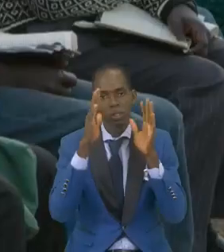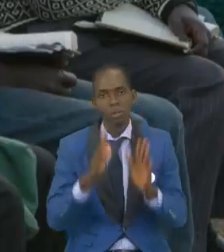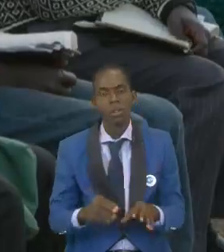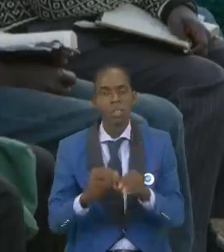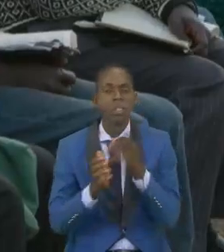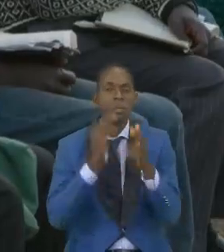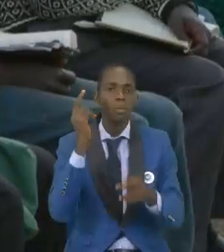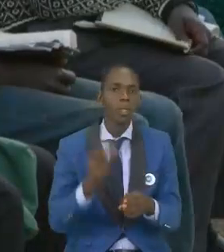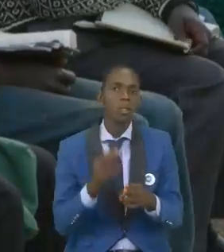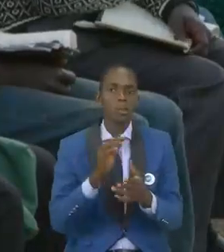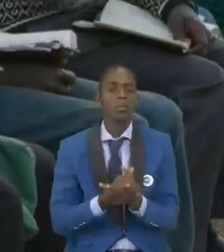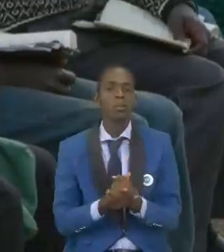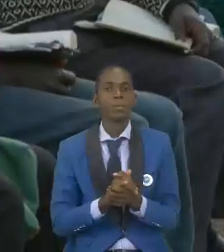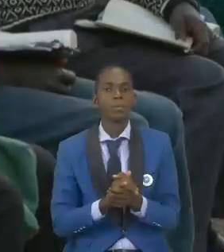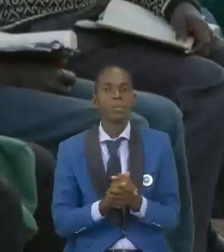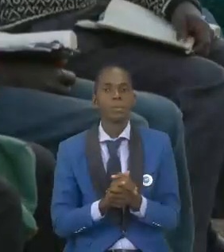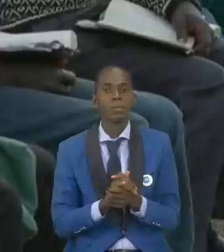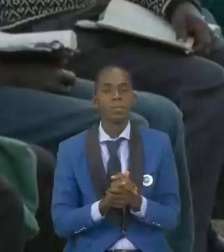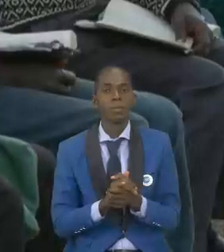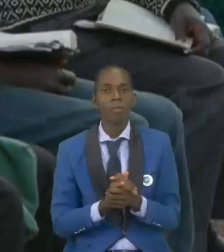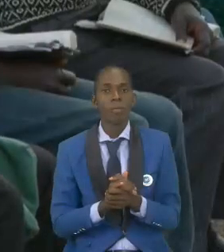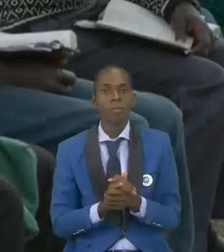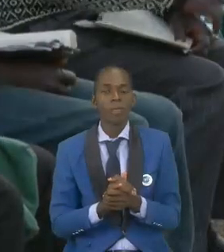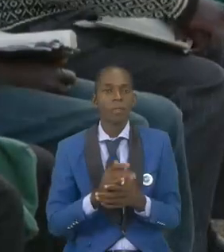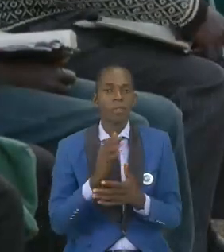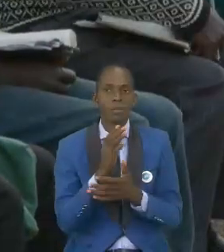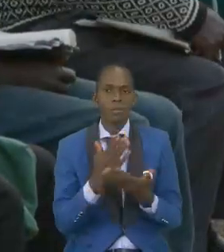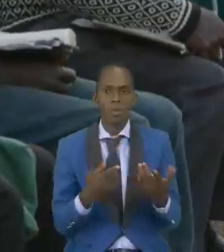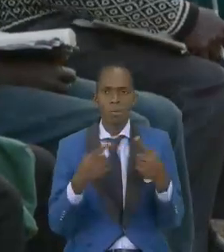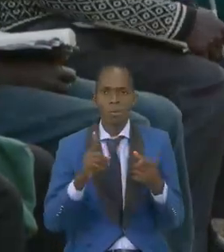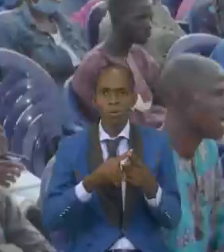Jesus' name. Something took away your voice,